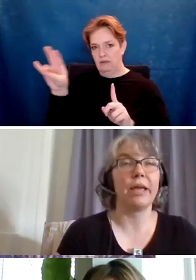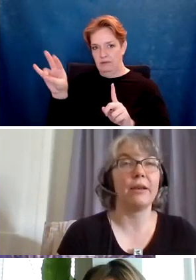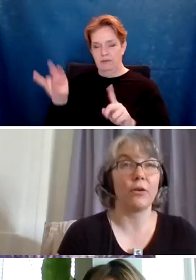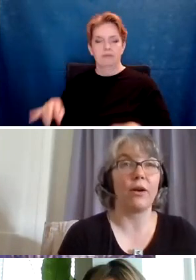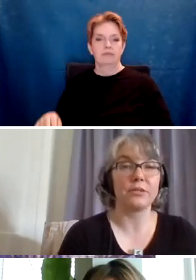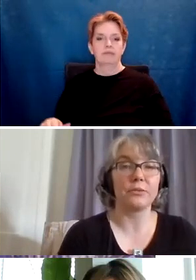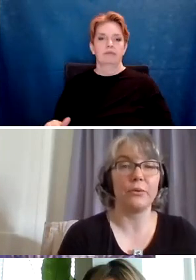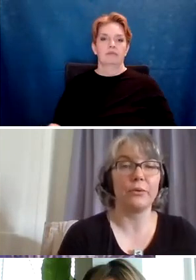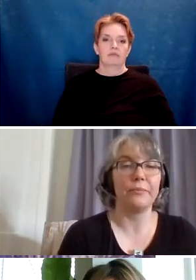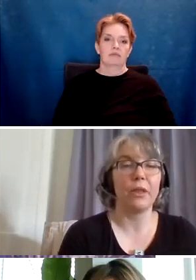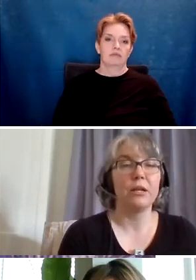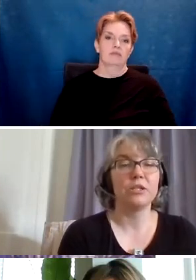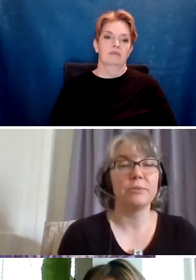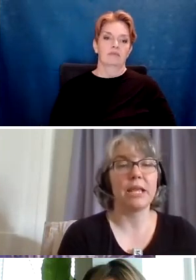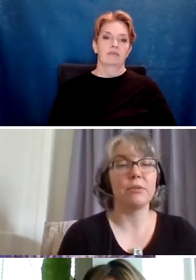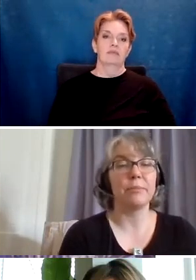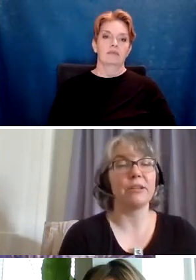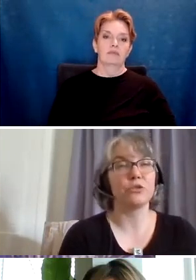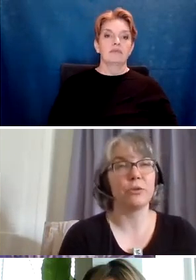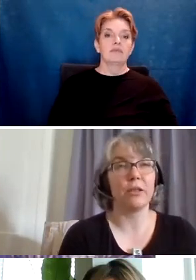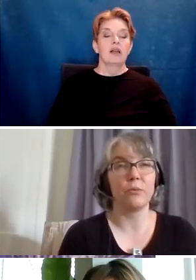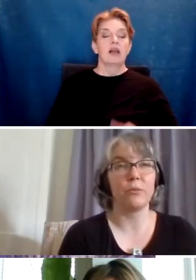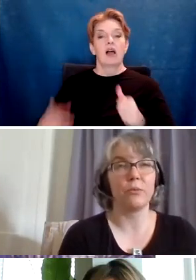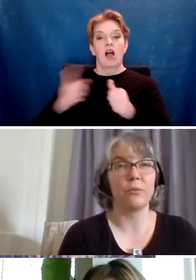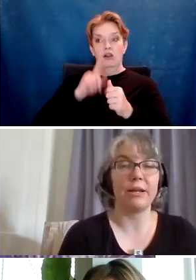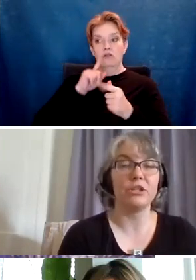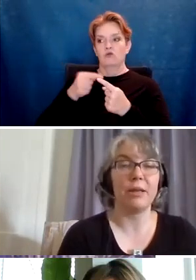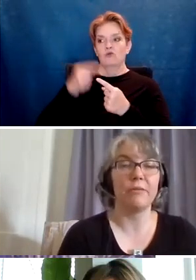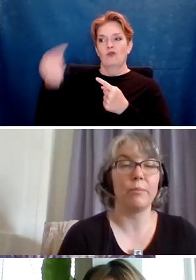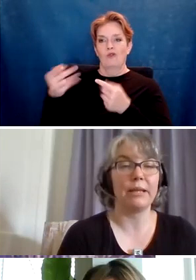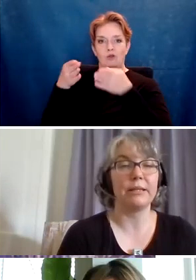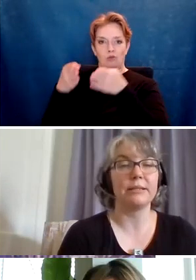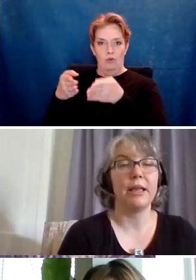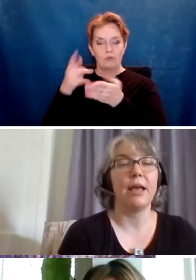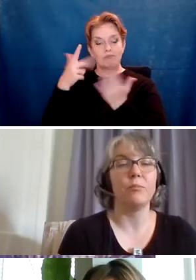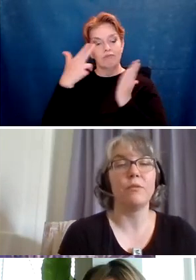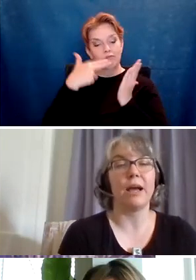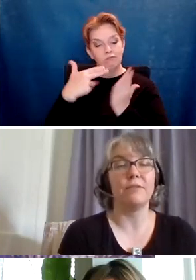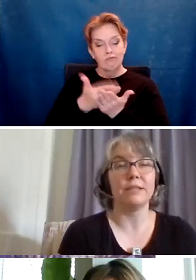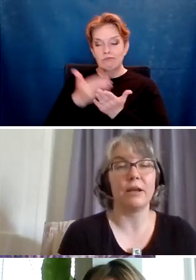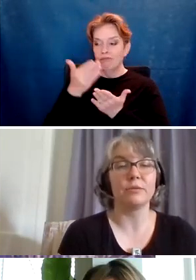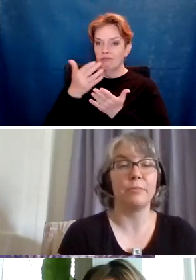originally located across the road. She was able to buy a trailer with some of the money she made from her paintings